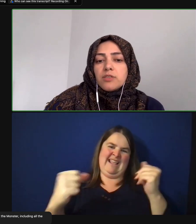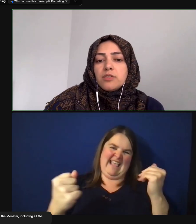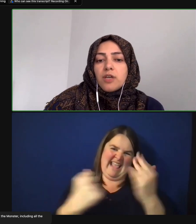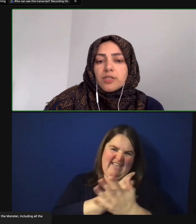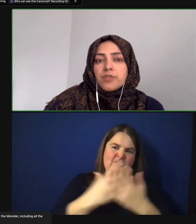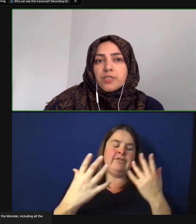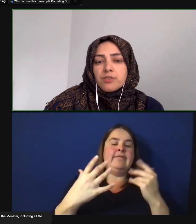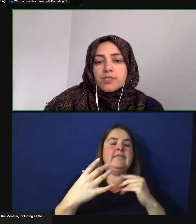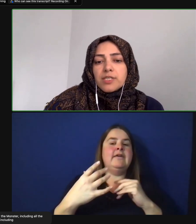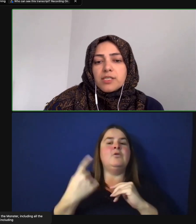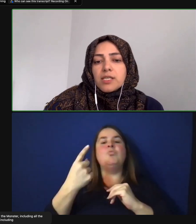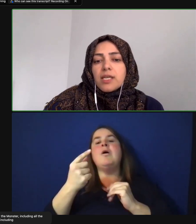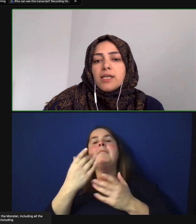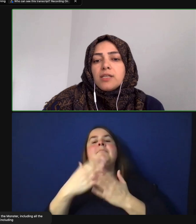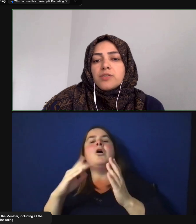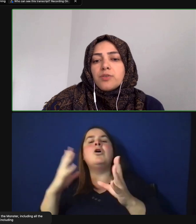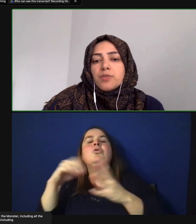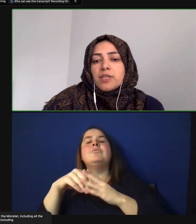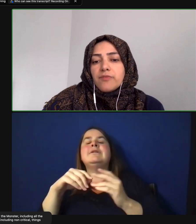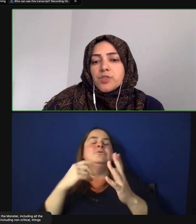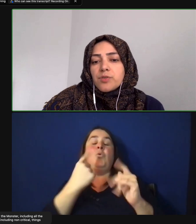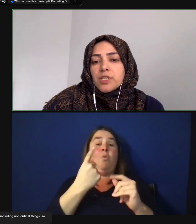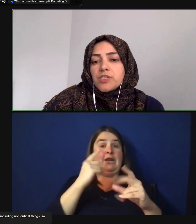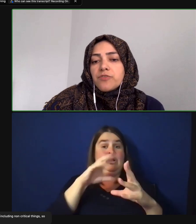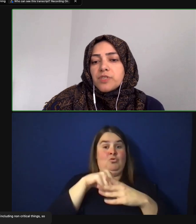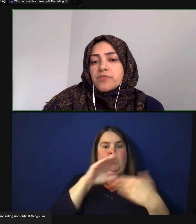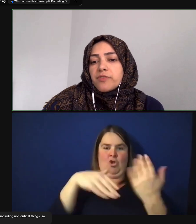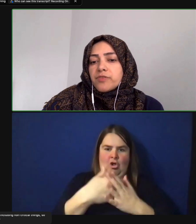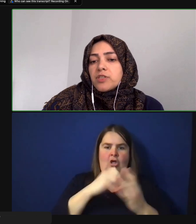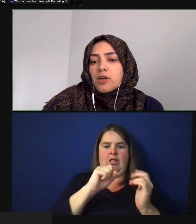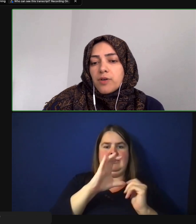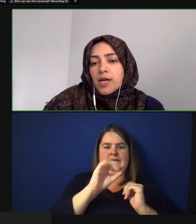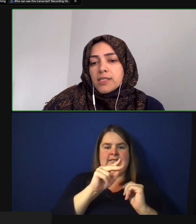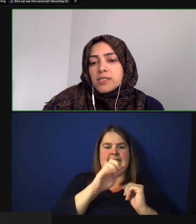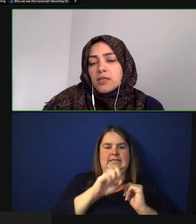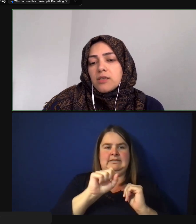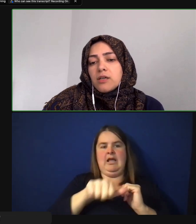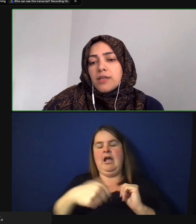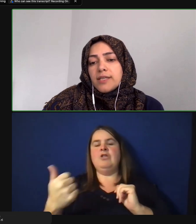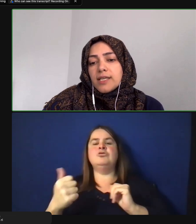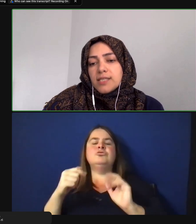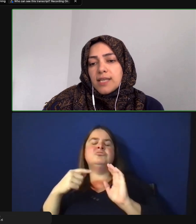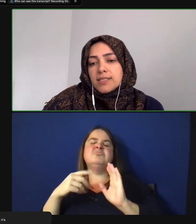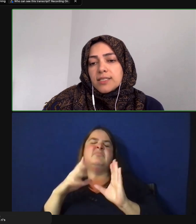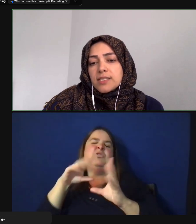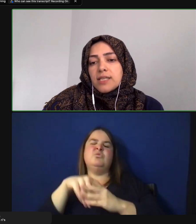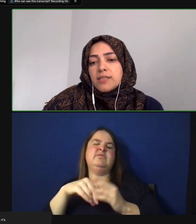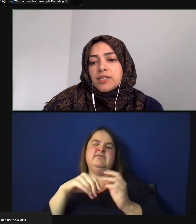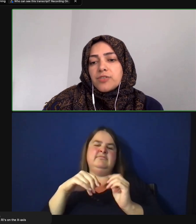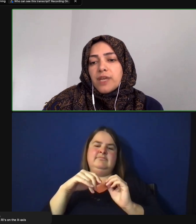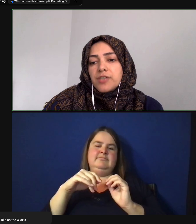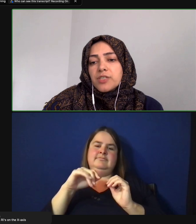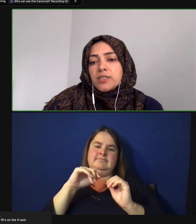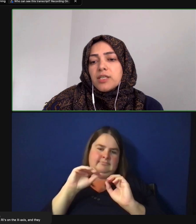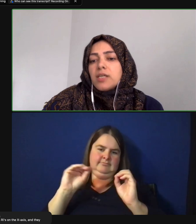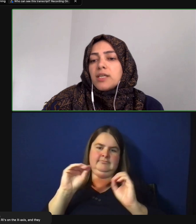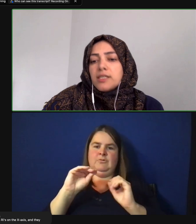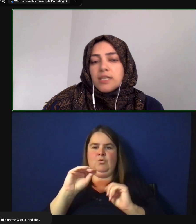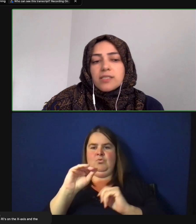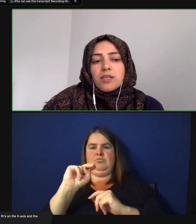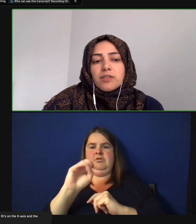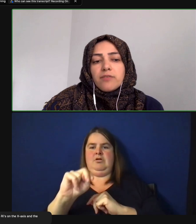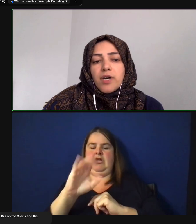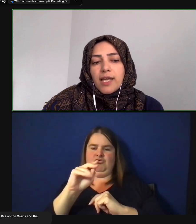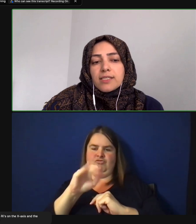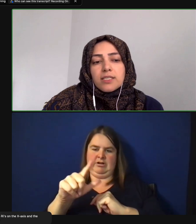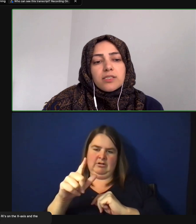including non-critical scenes. So the graph shows each of these 15 ROIs on the x-axis and the interaction